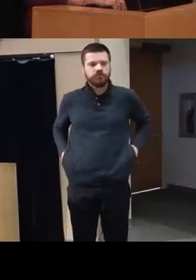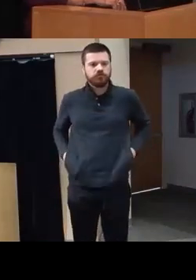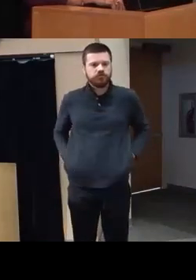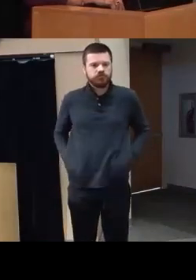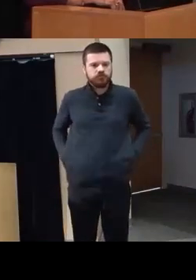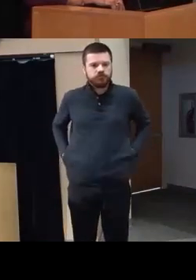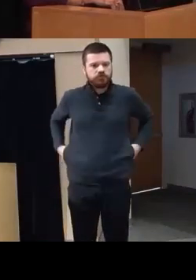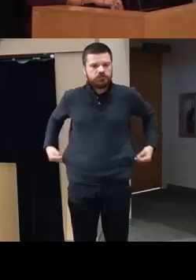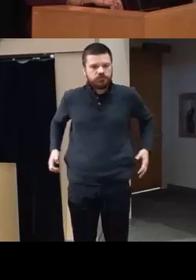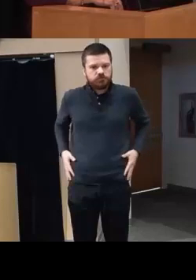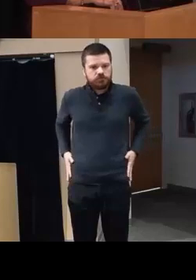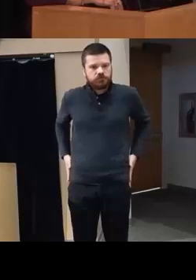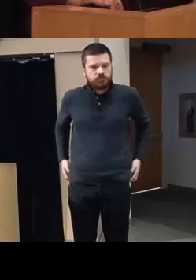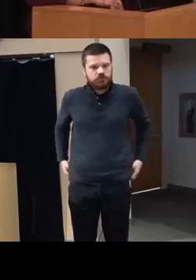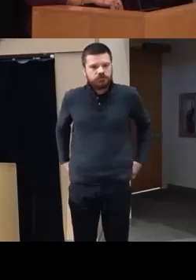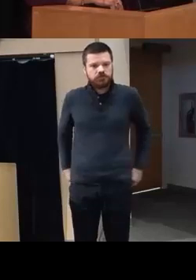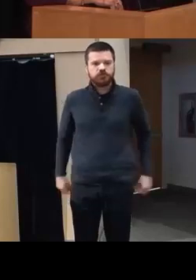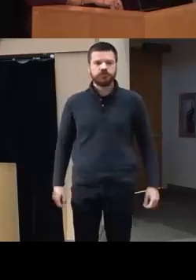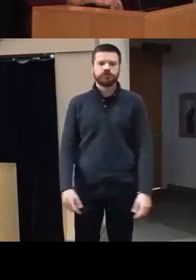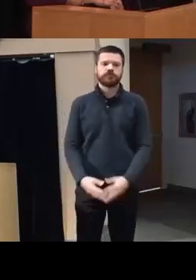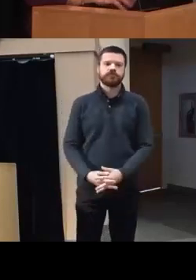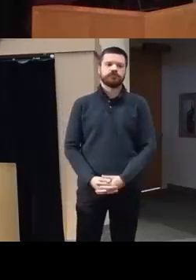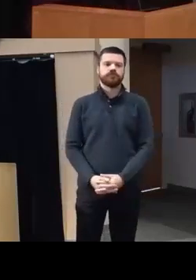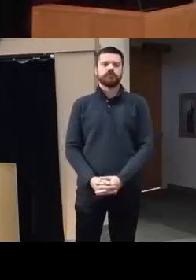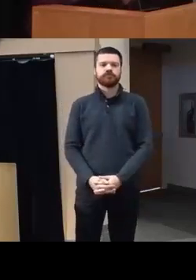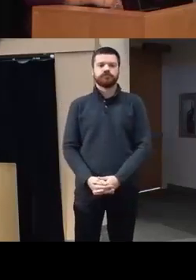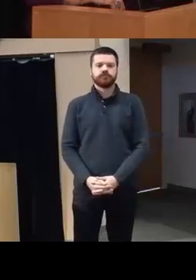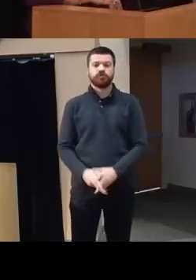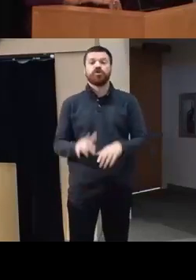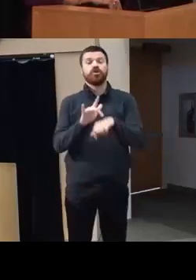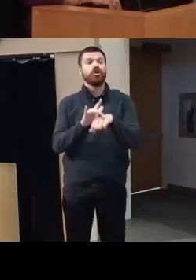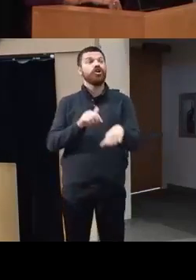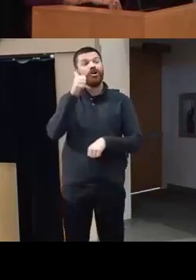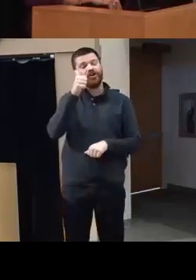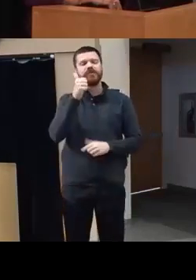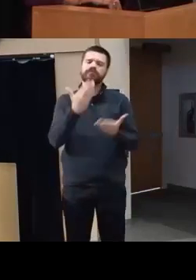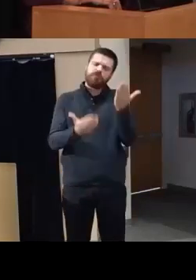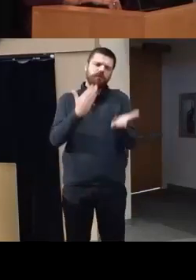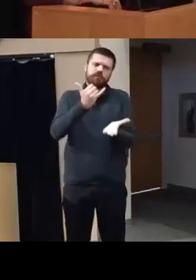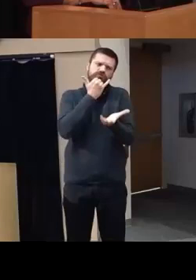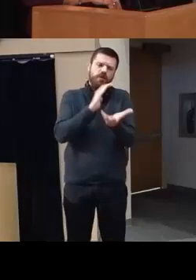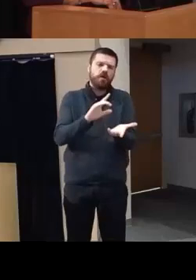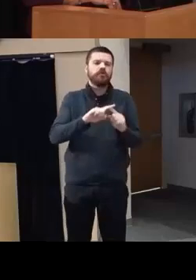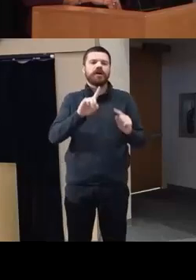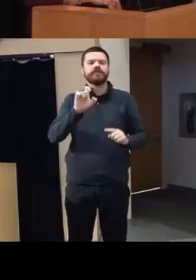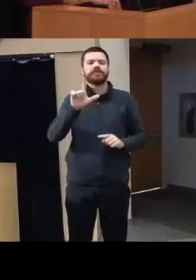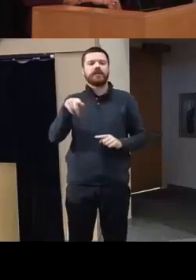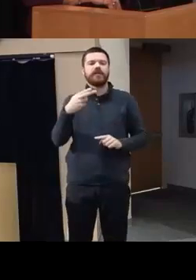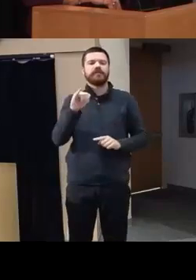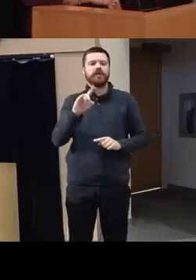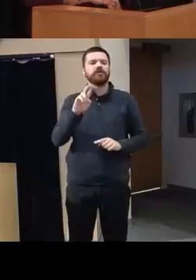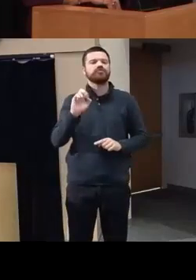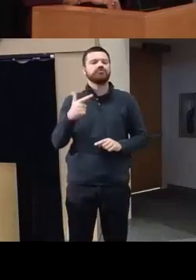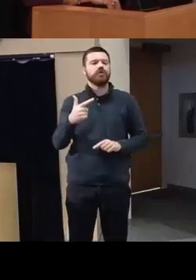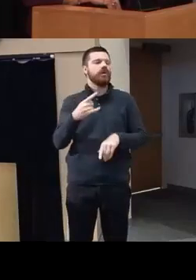The earliest treatment program that I could find, and it's probably incorrect, but Delphi Drug